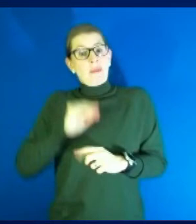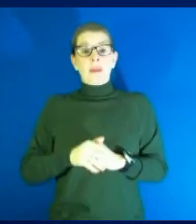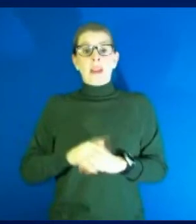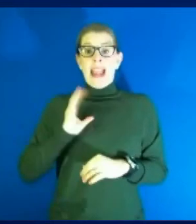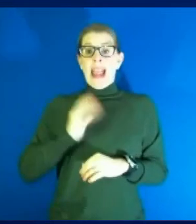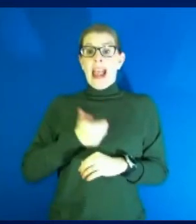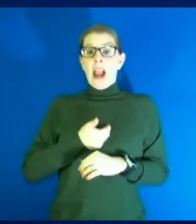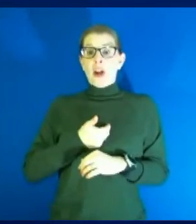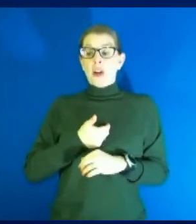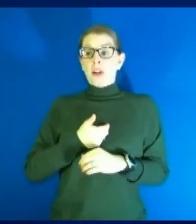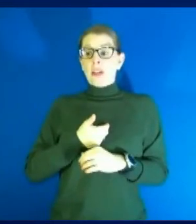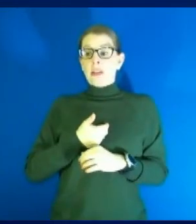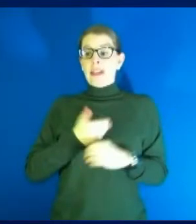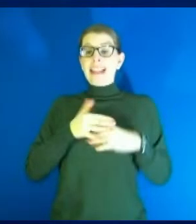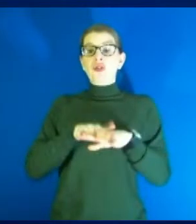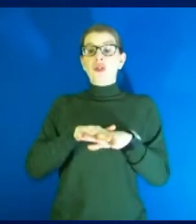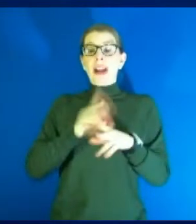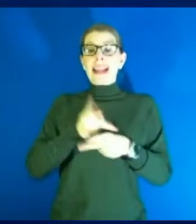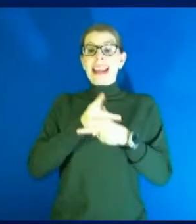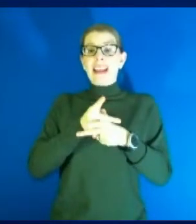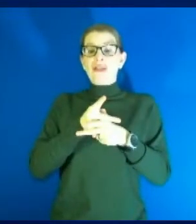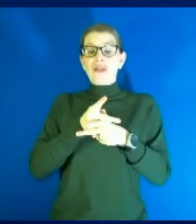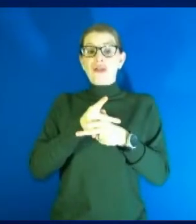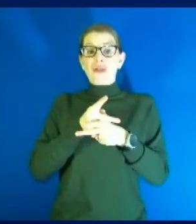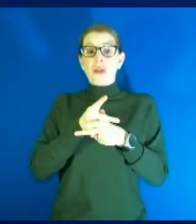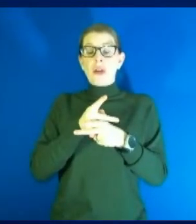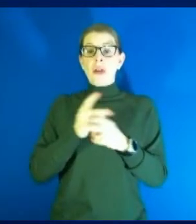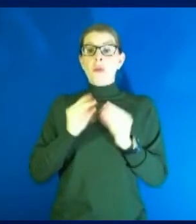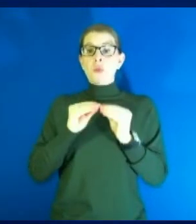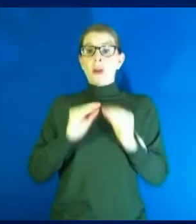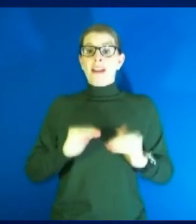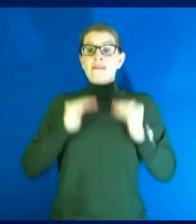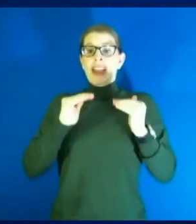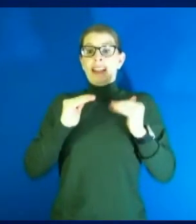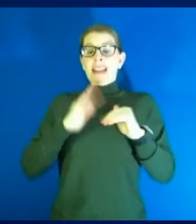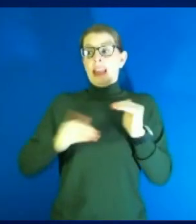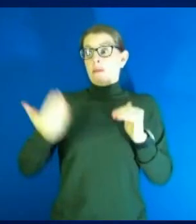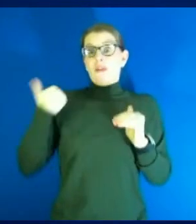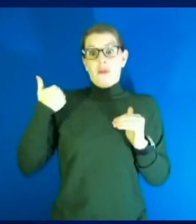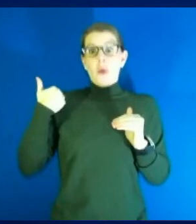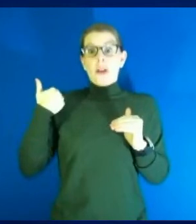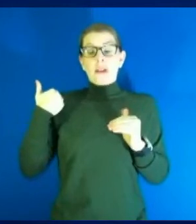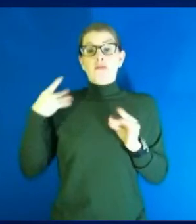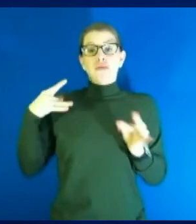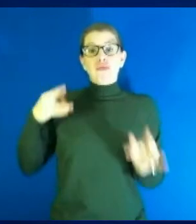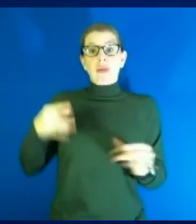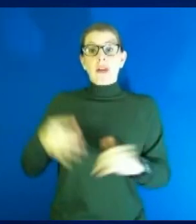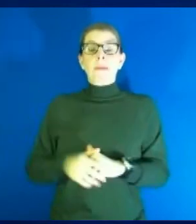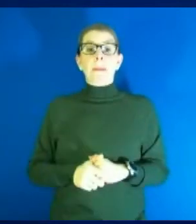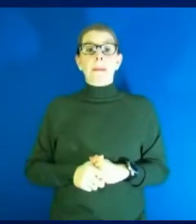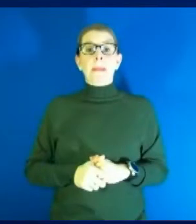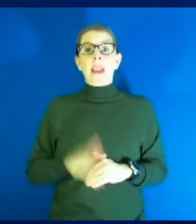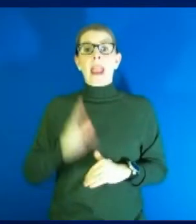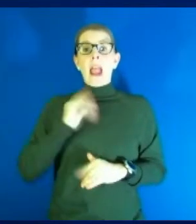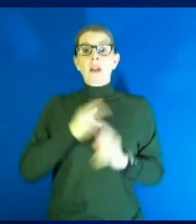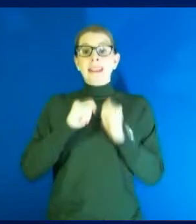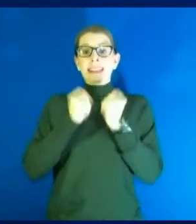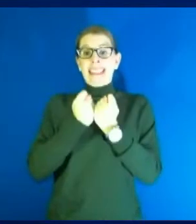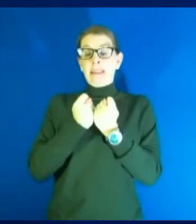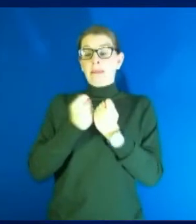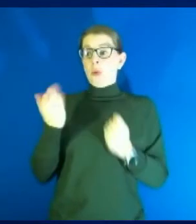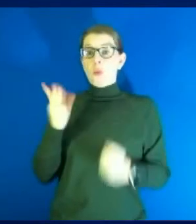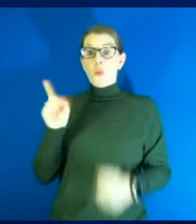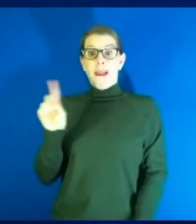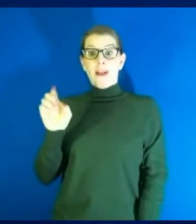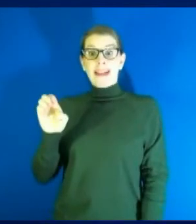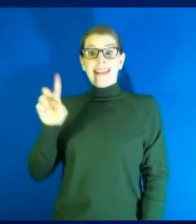integrated care is going to be much more advanced than it has been before. And in terms of our team specifically in the ED, I'm really looking